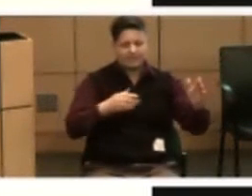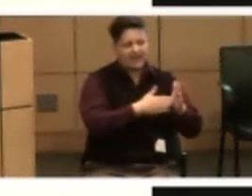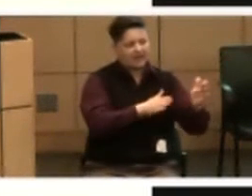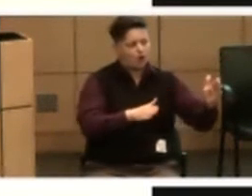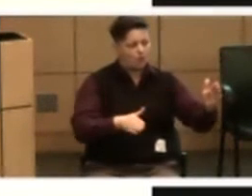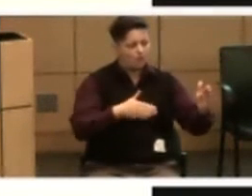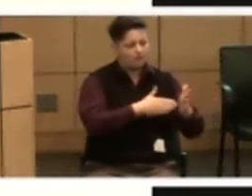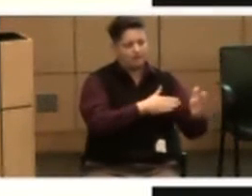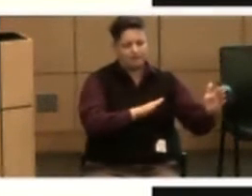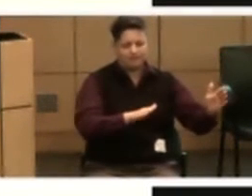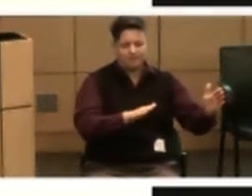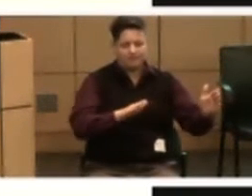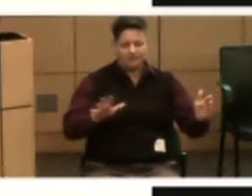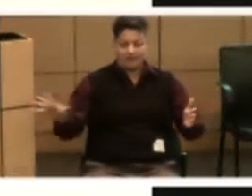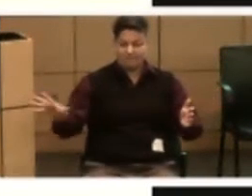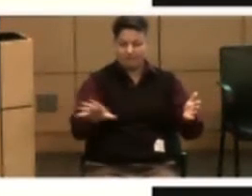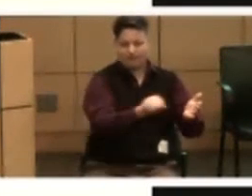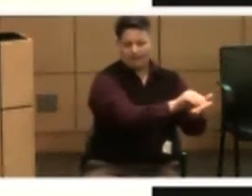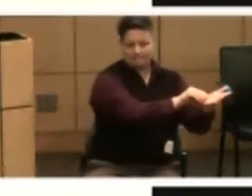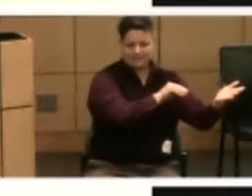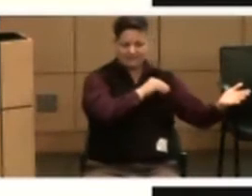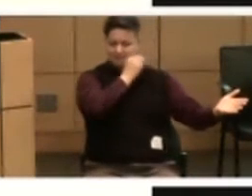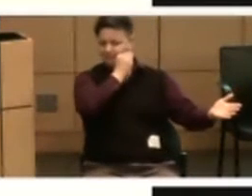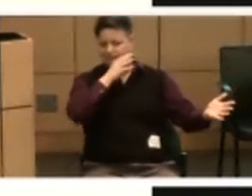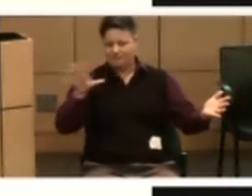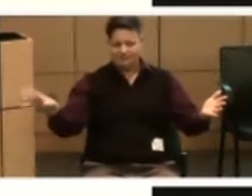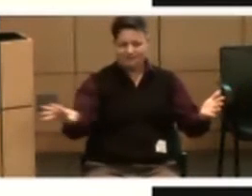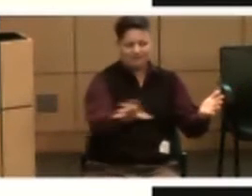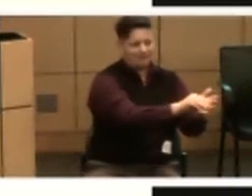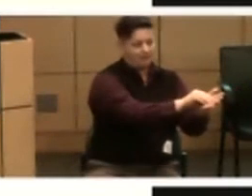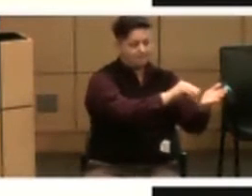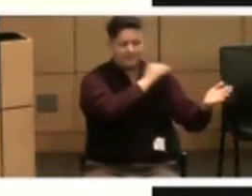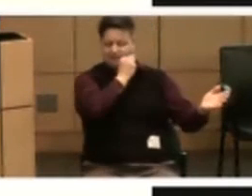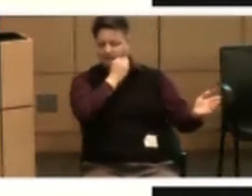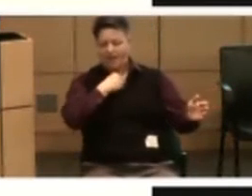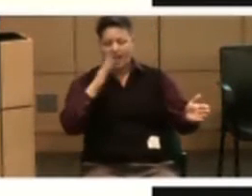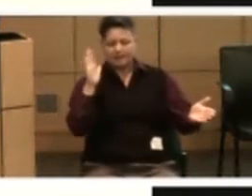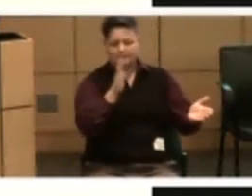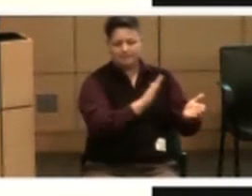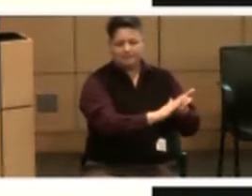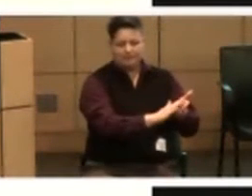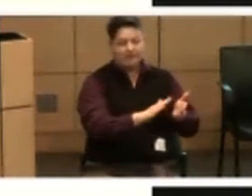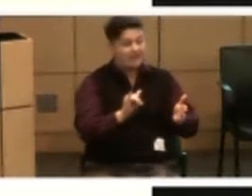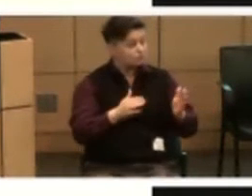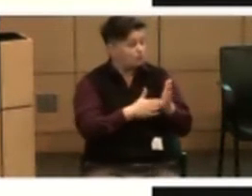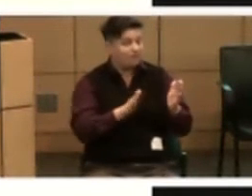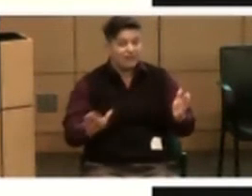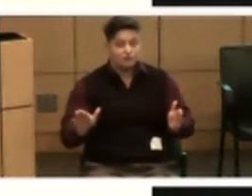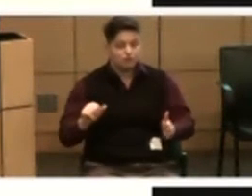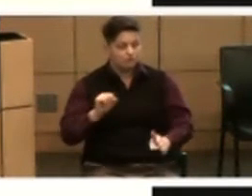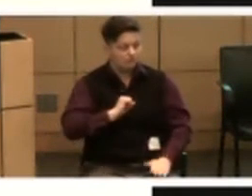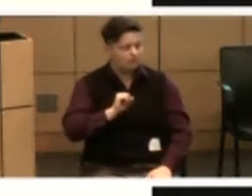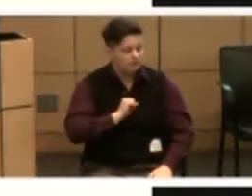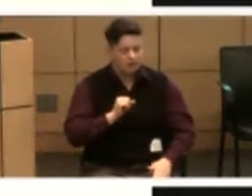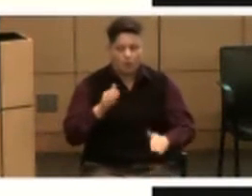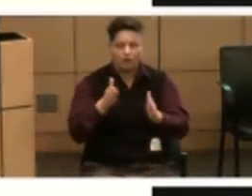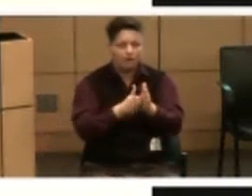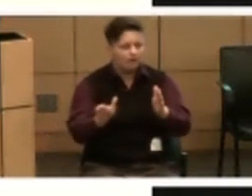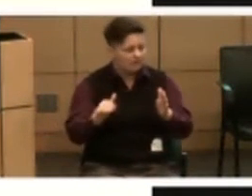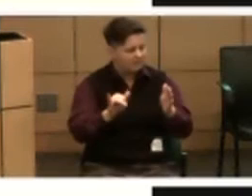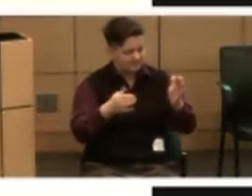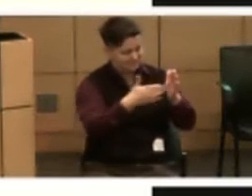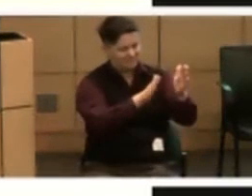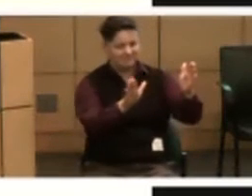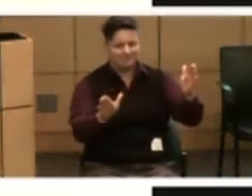as it's not more intense than the first one, because that's what an echo is. It's a reflection that tends to be less intense. So in this environment, there may well